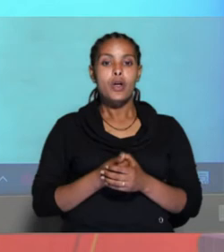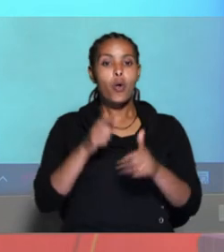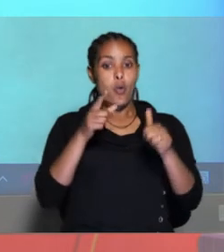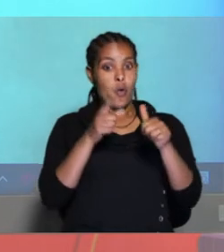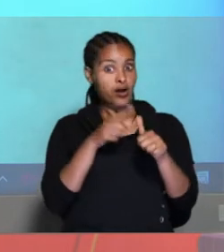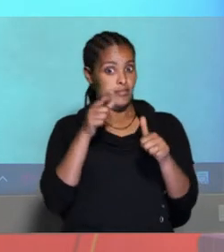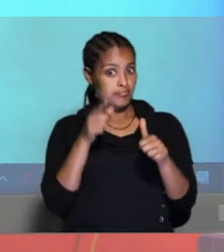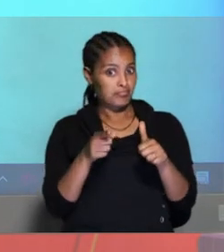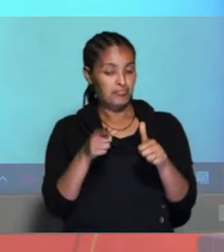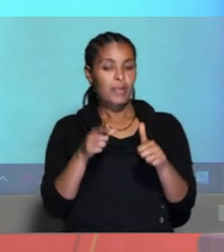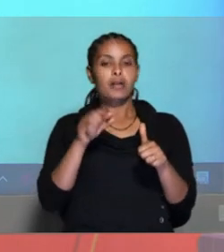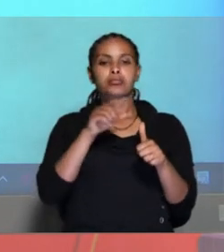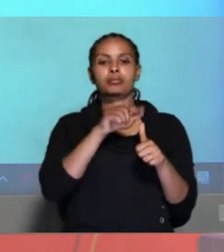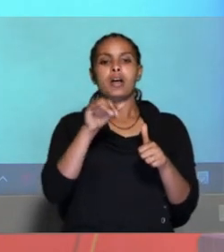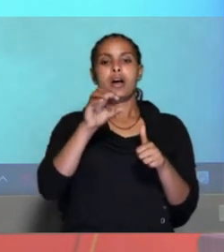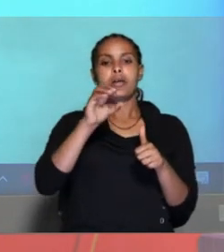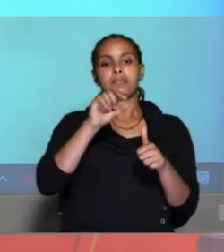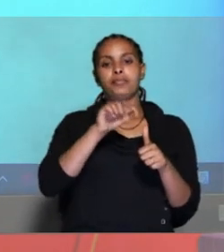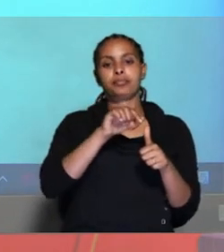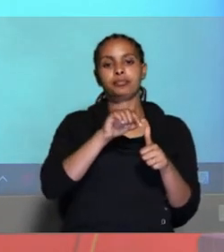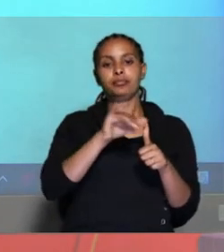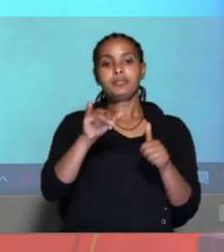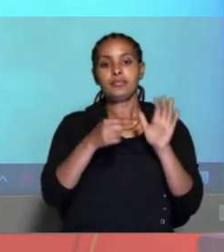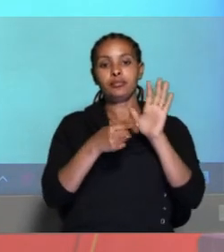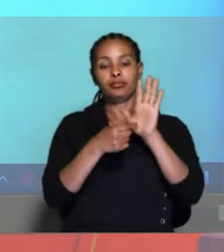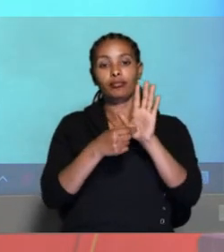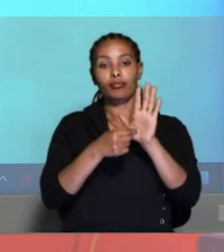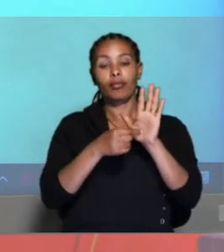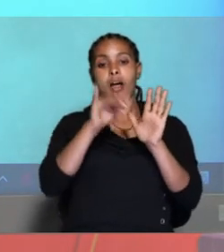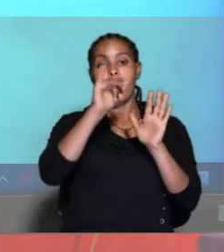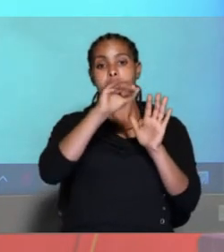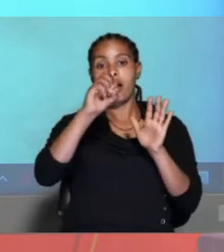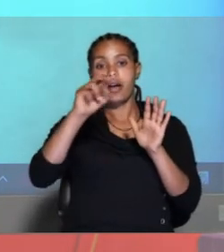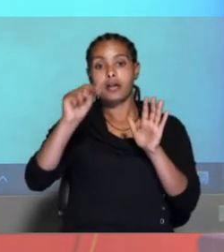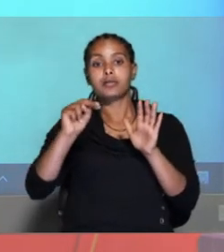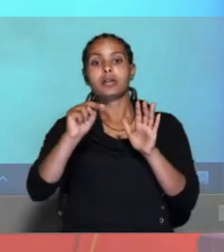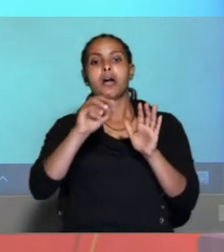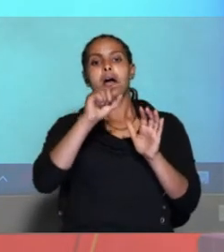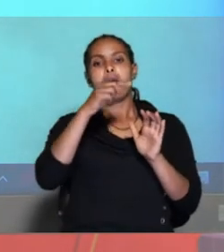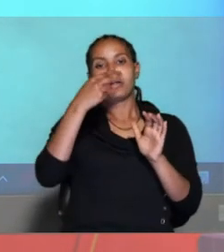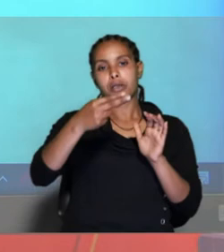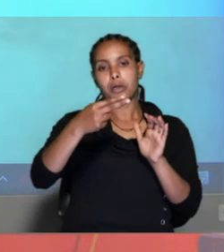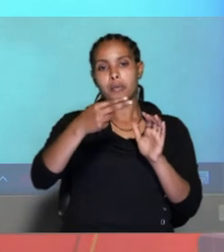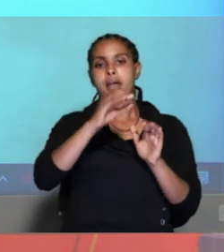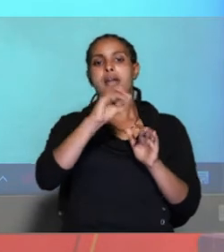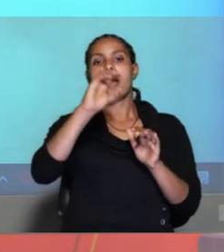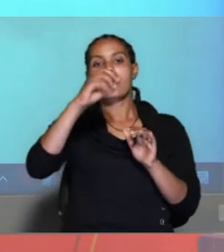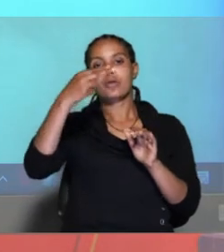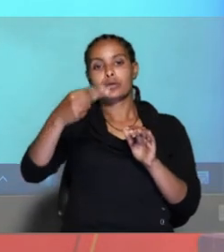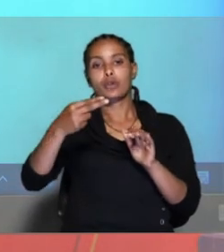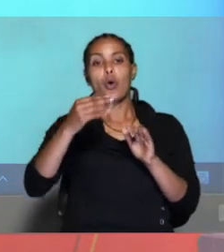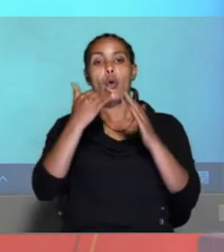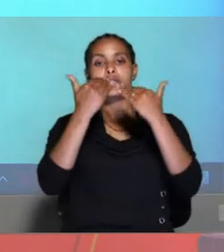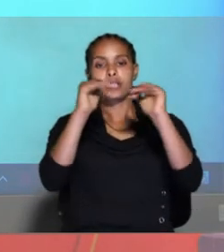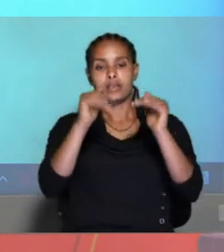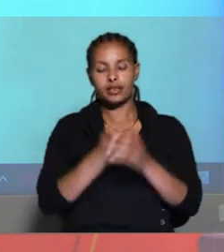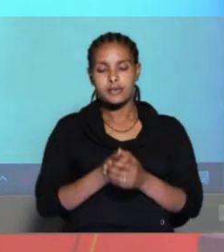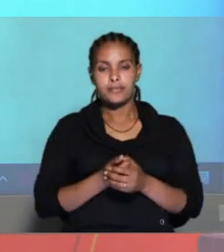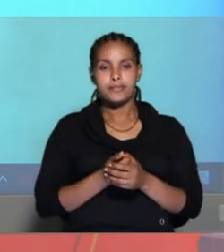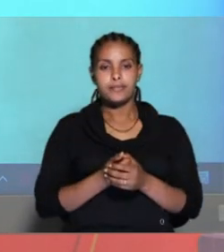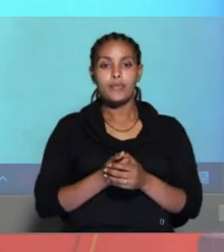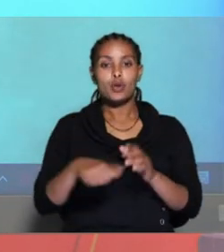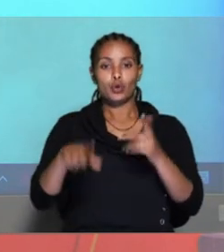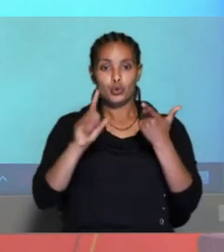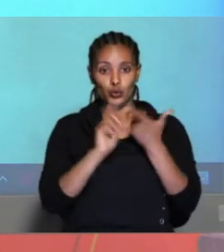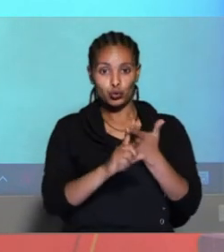1. Hydronium ion and hydroxide ion concentration.